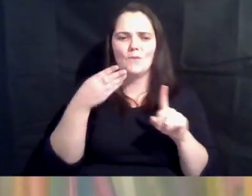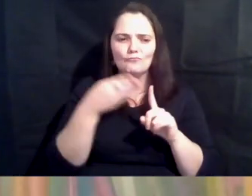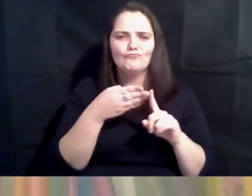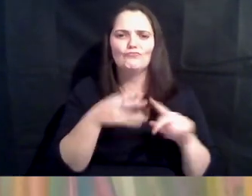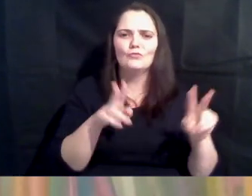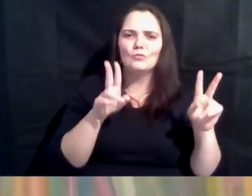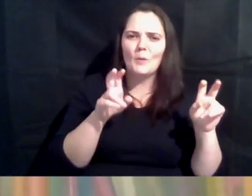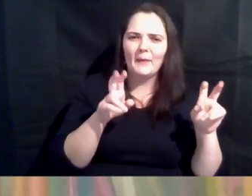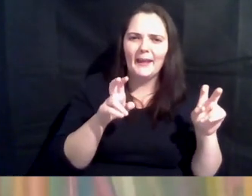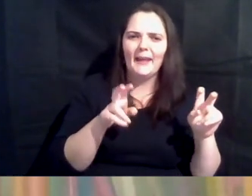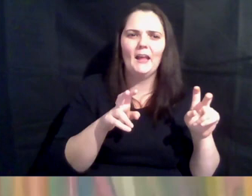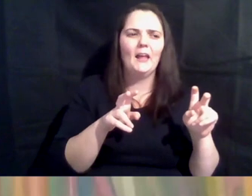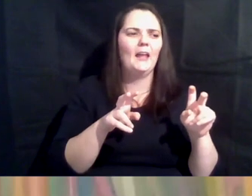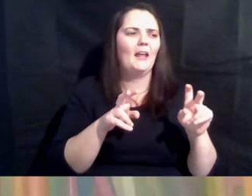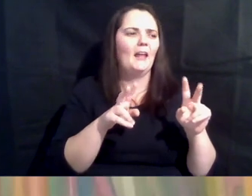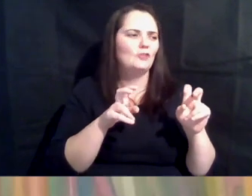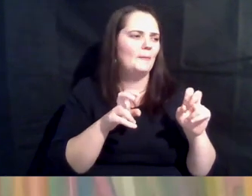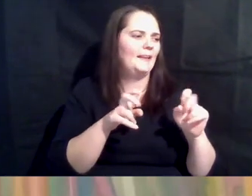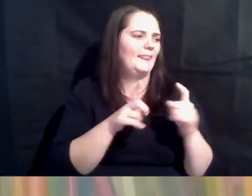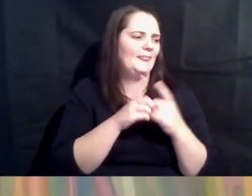a focus, and it is just a short